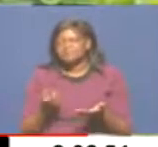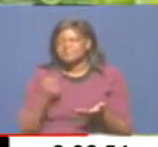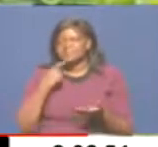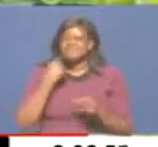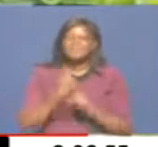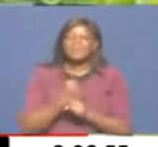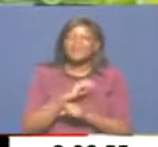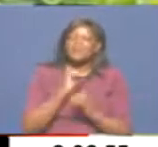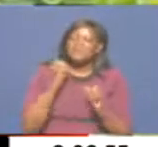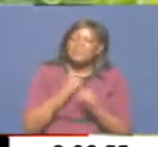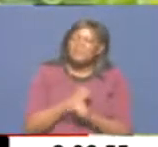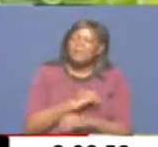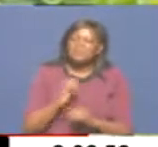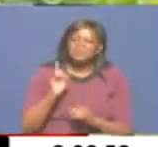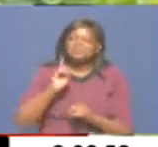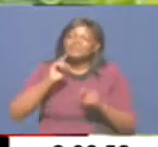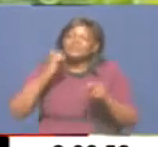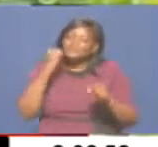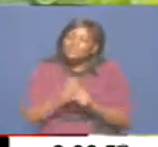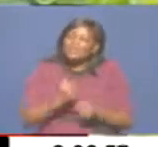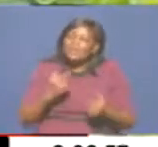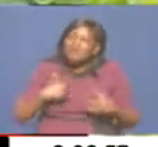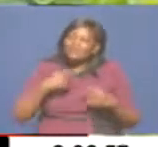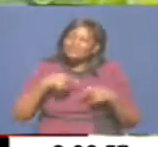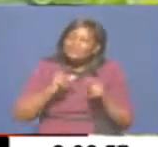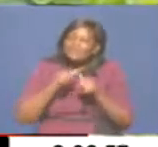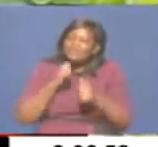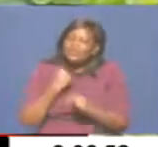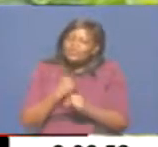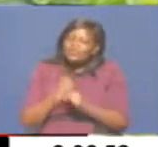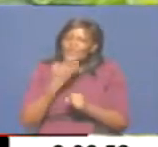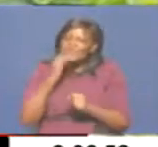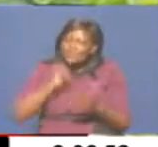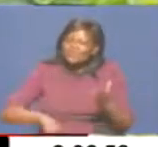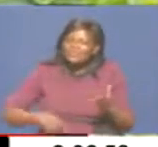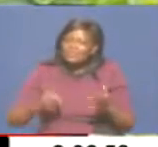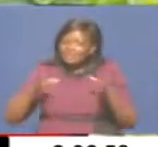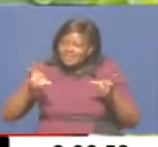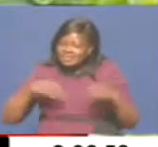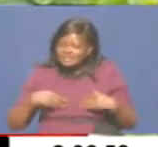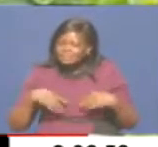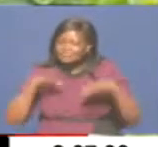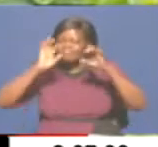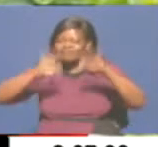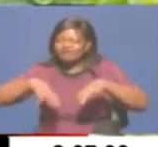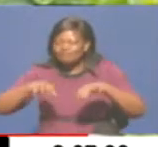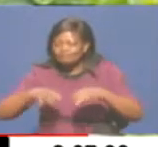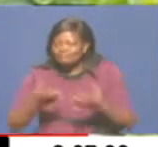juu kazi kondisi hatai kufanya. So, minaweza ambia wa Kenya, tukubali kuingia kwa mashamba zetu, tulime.